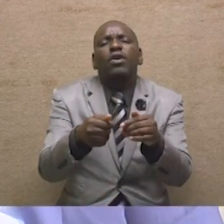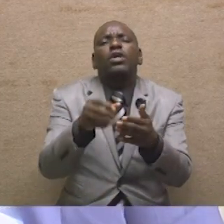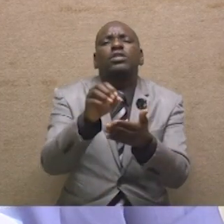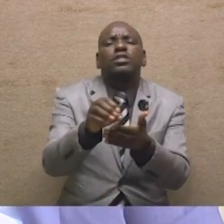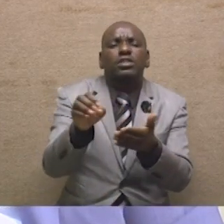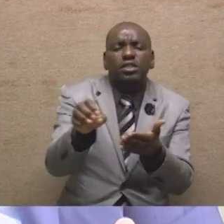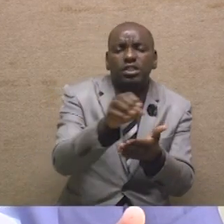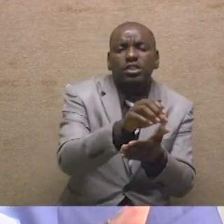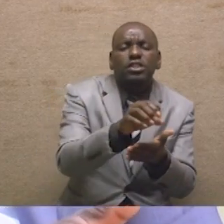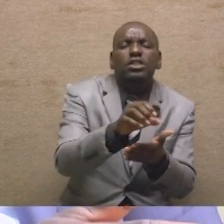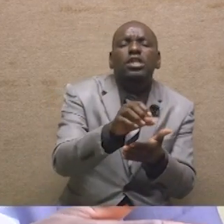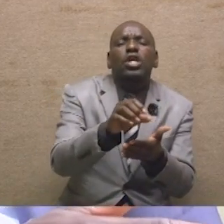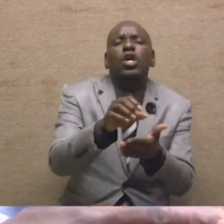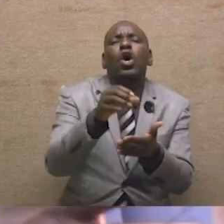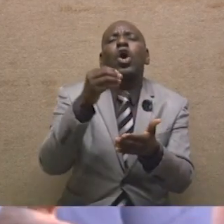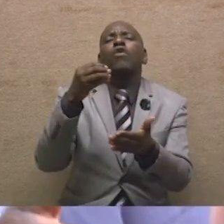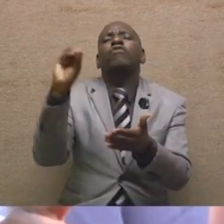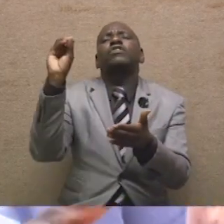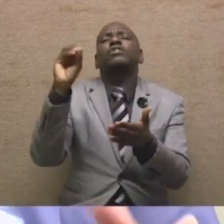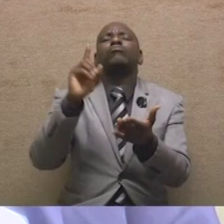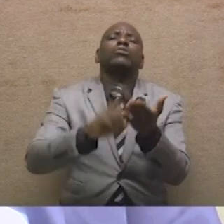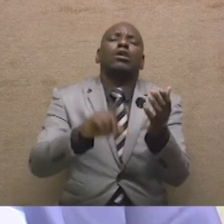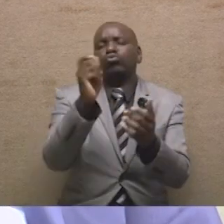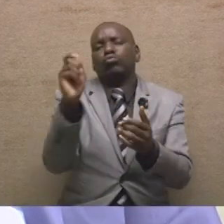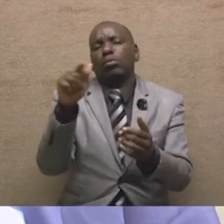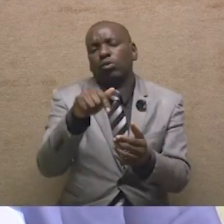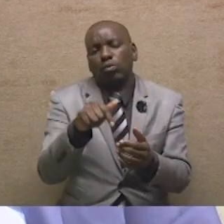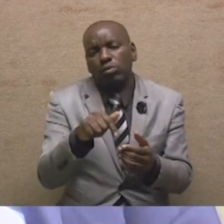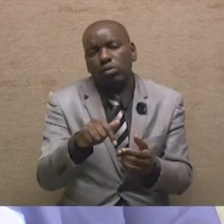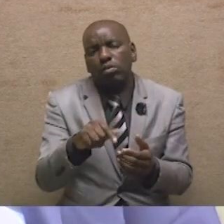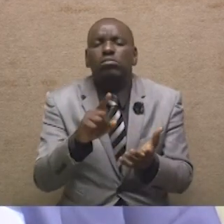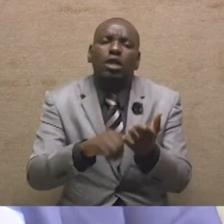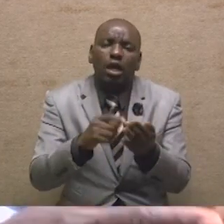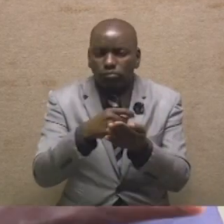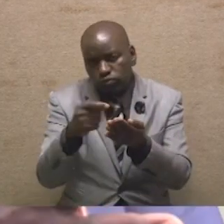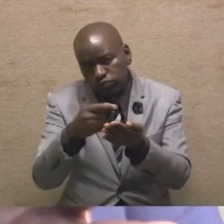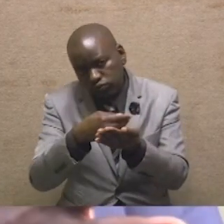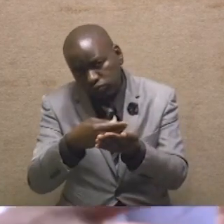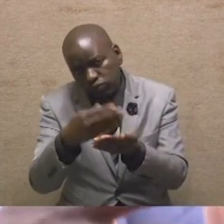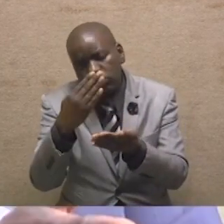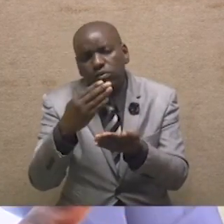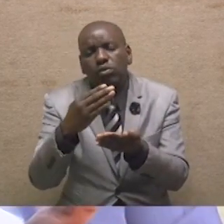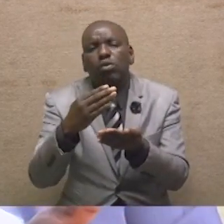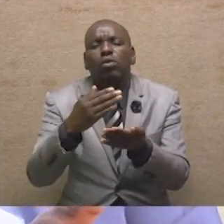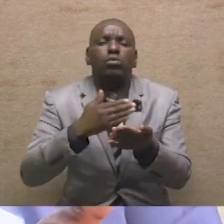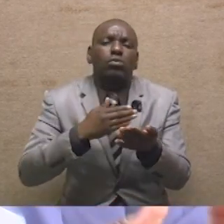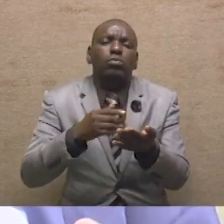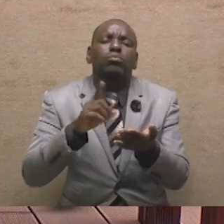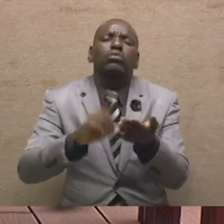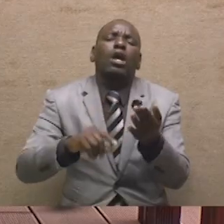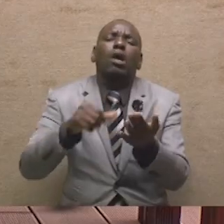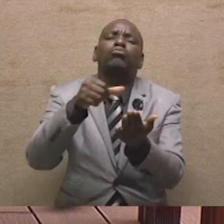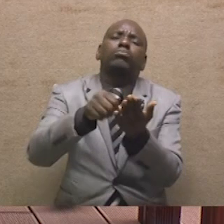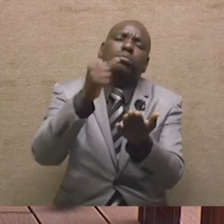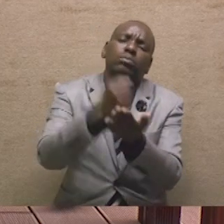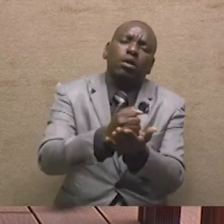or the provincial office where your school is established, applying and seeking registration.